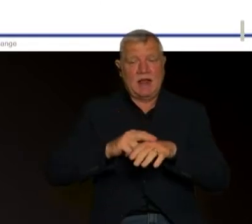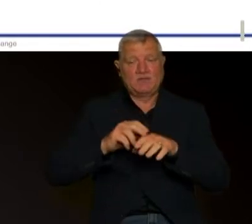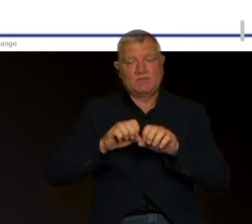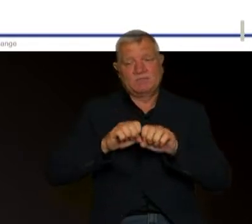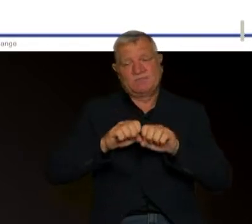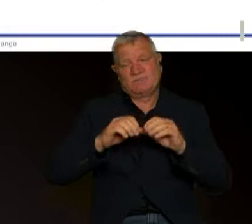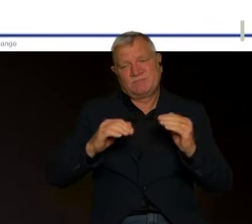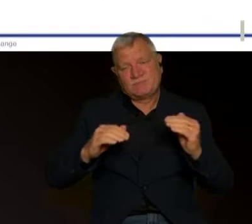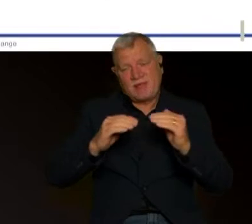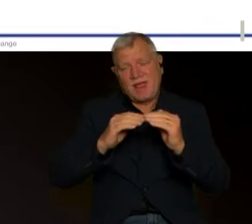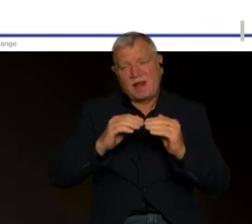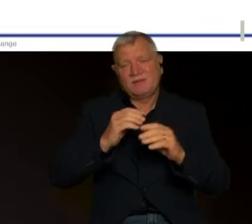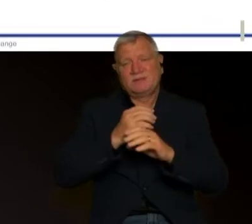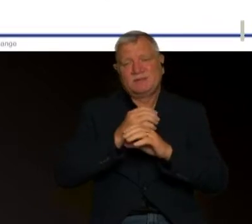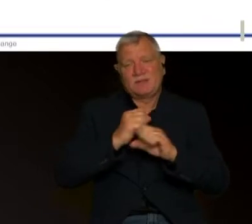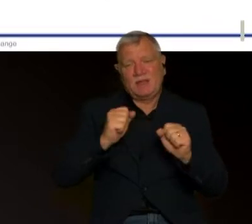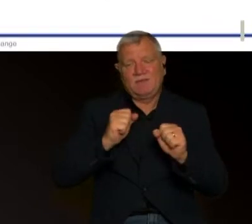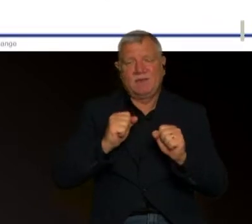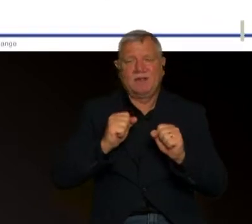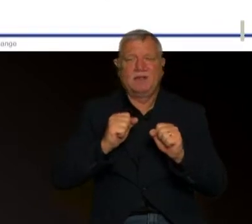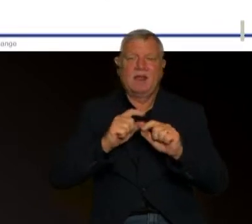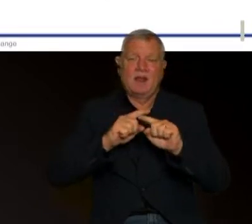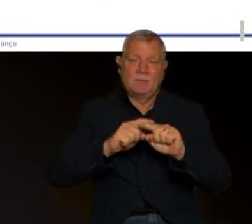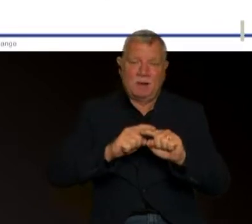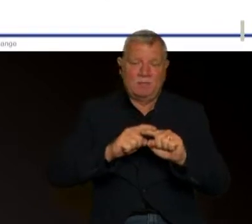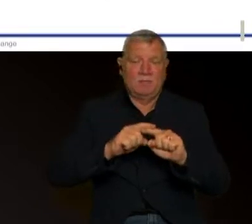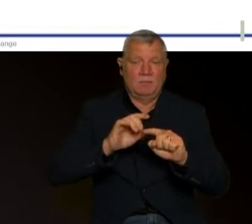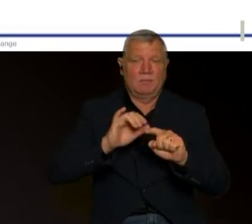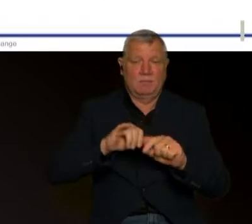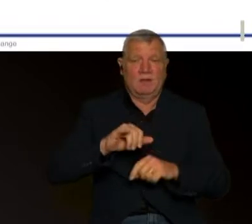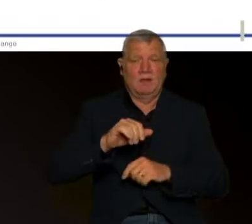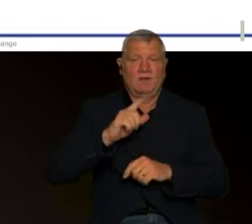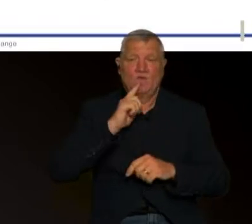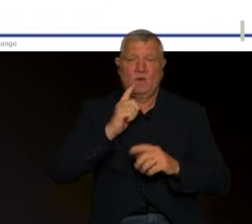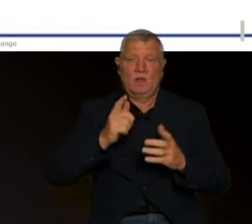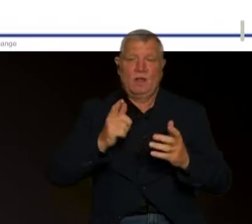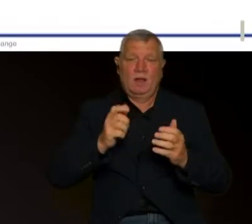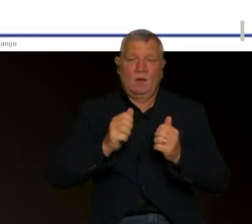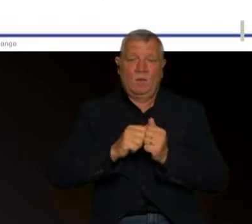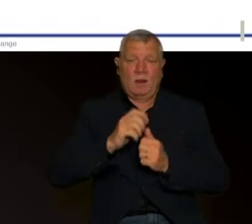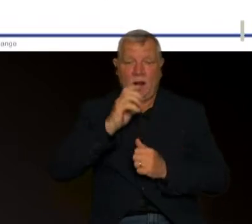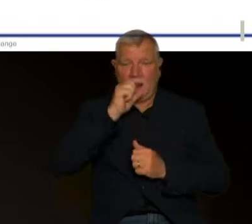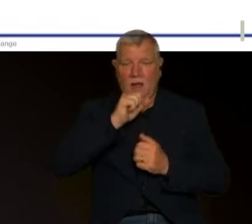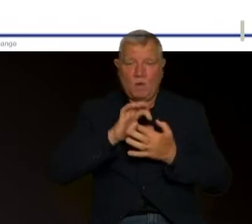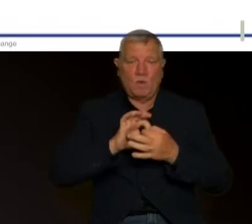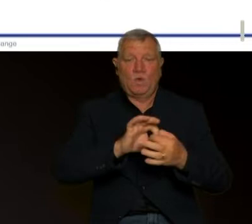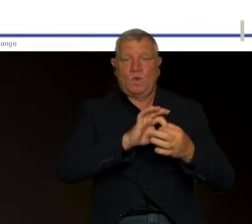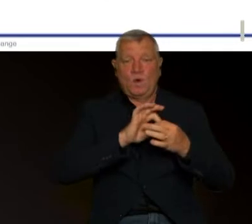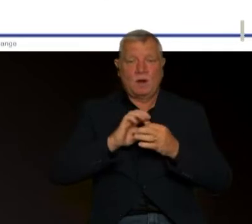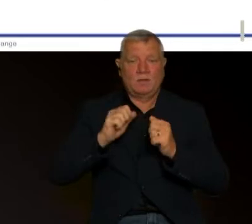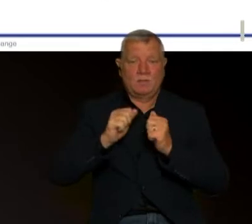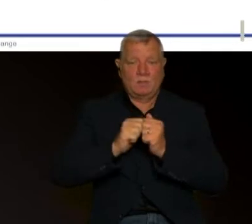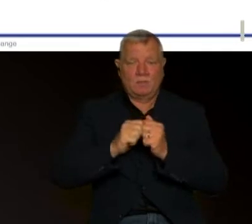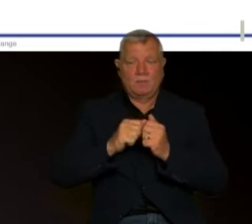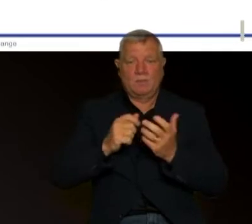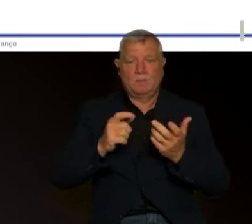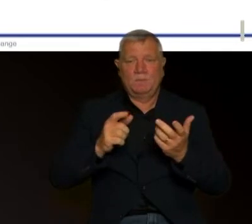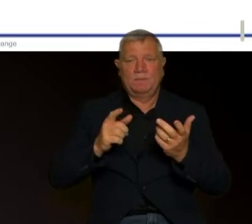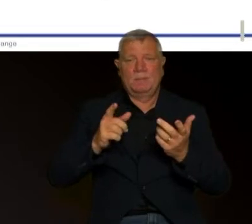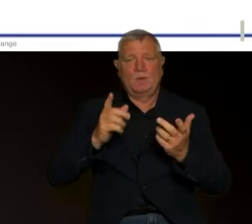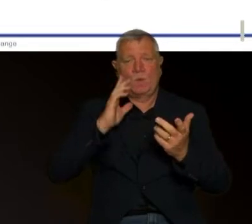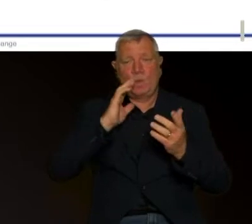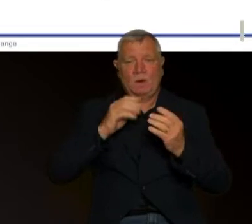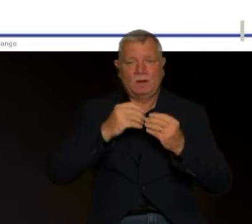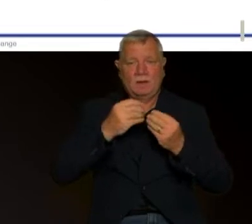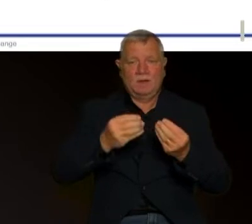quality, safety, and reliability. These deficiencies, coupled with a lack of coordination across transportation modes, have led